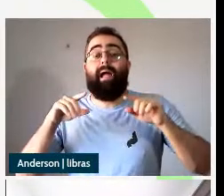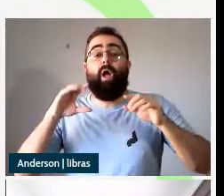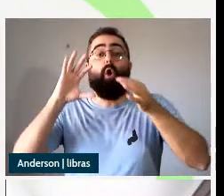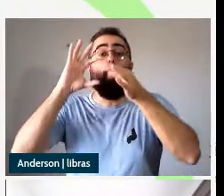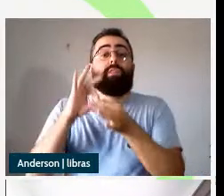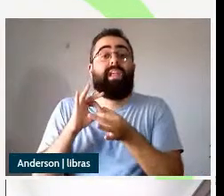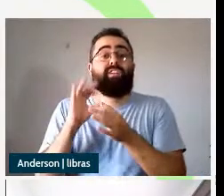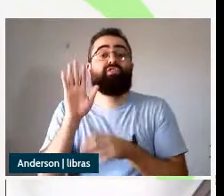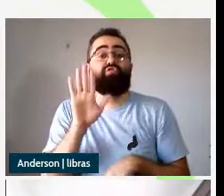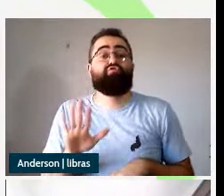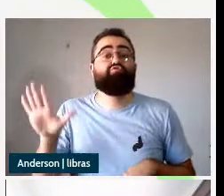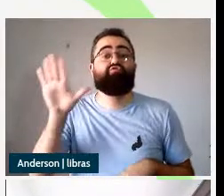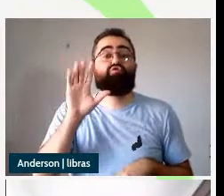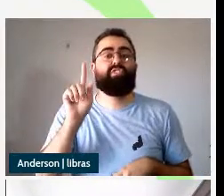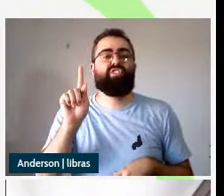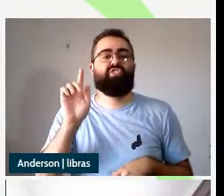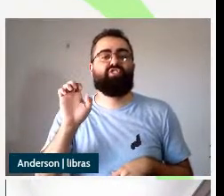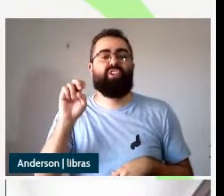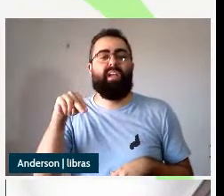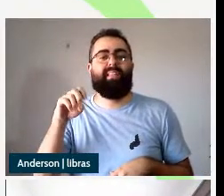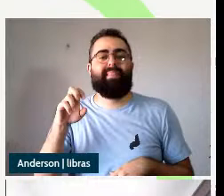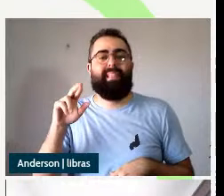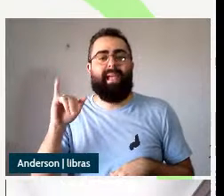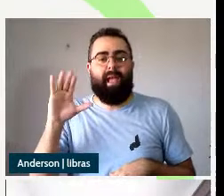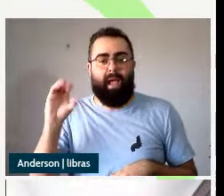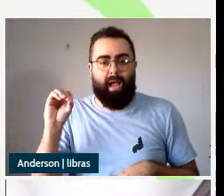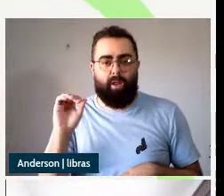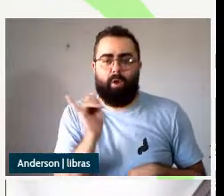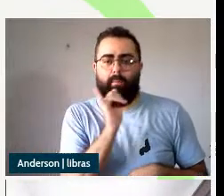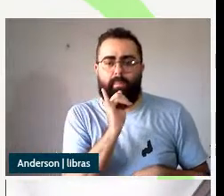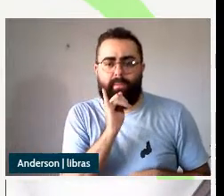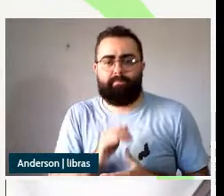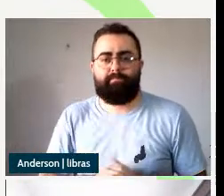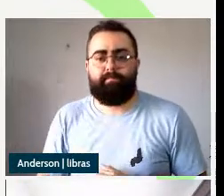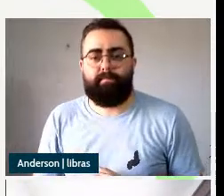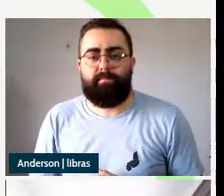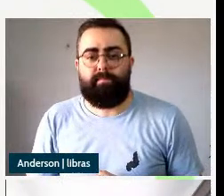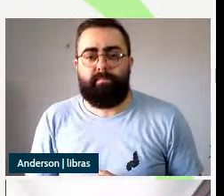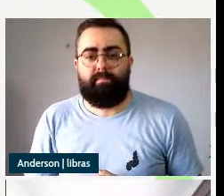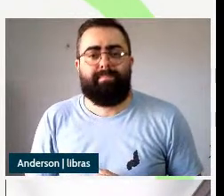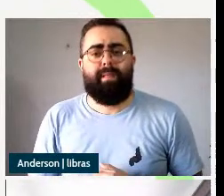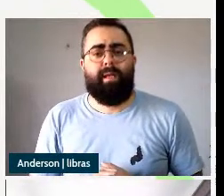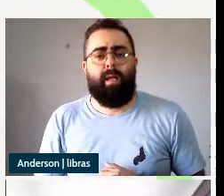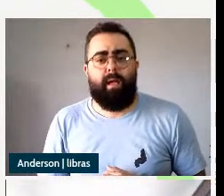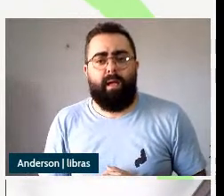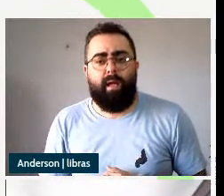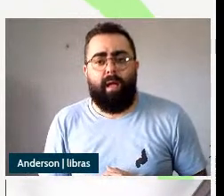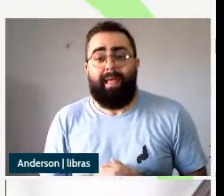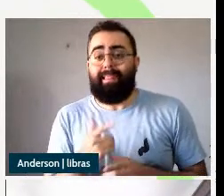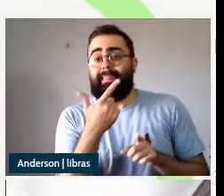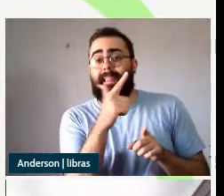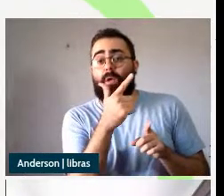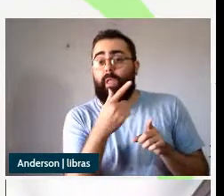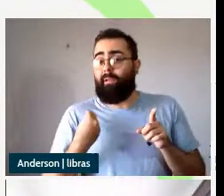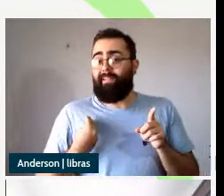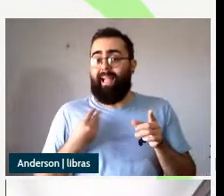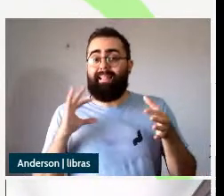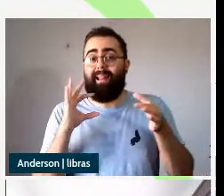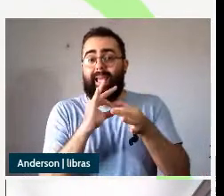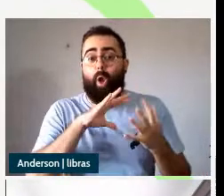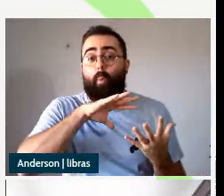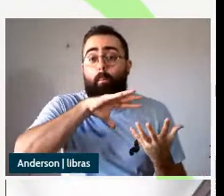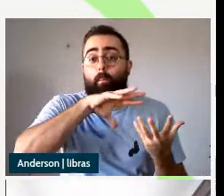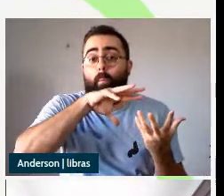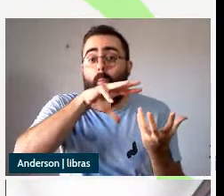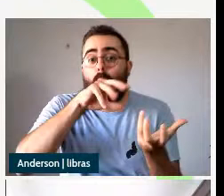contexts or propositions there is no link to the actual world but a relation to possible worlds which could explain why